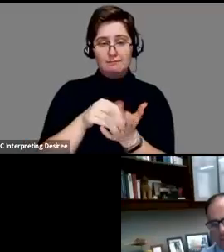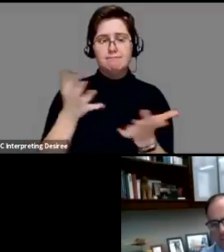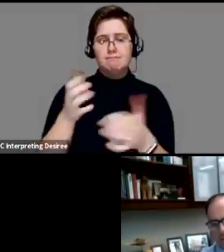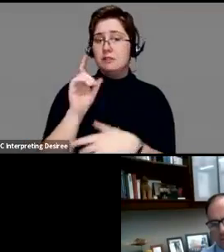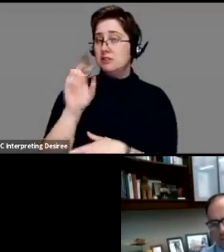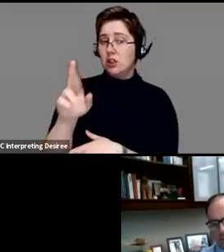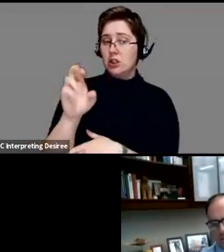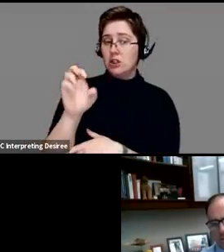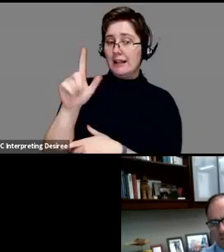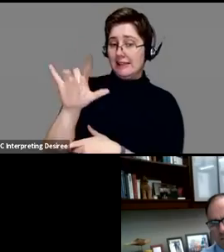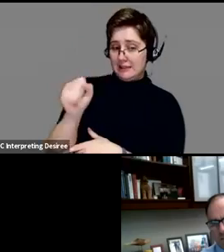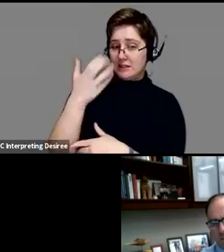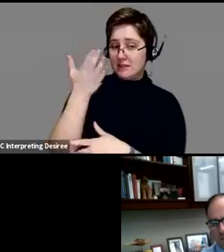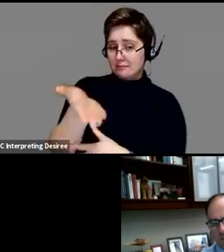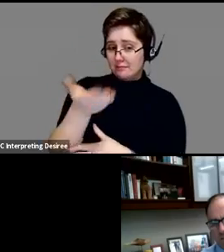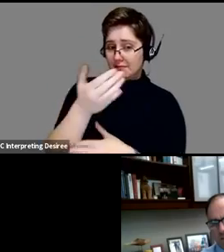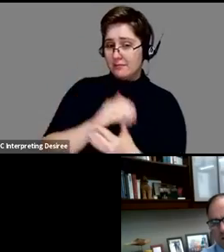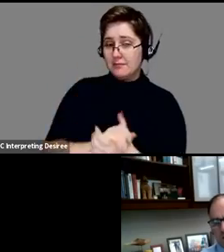Ellis.